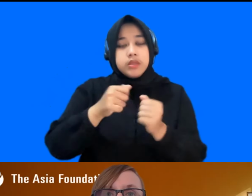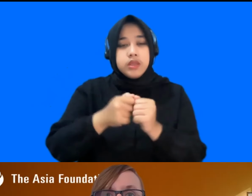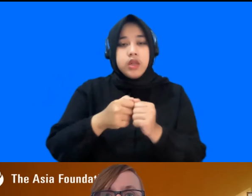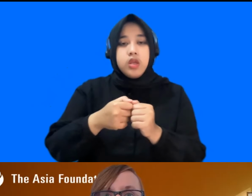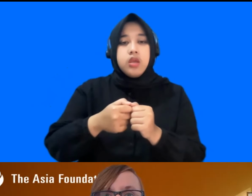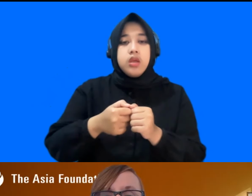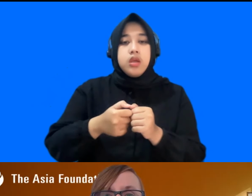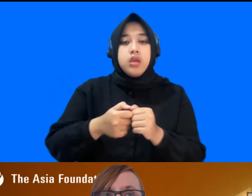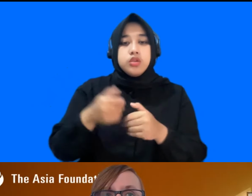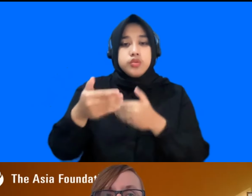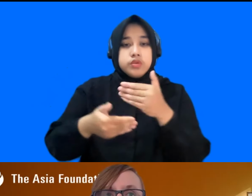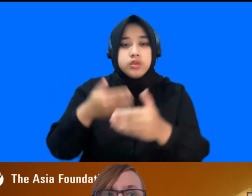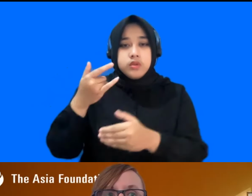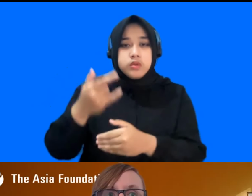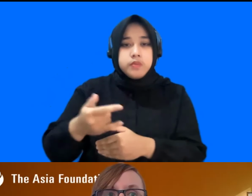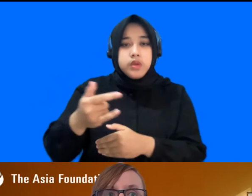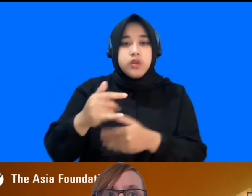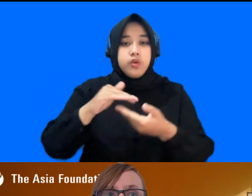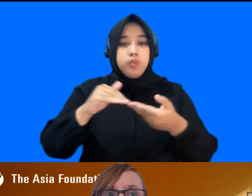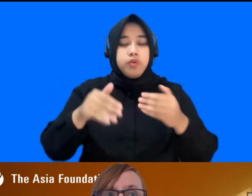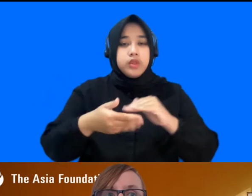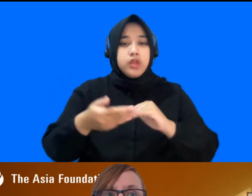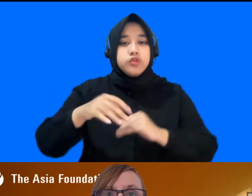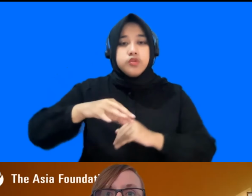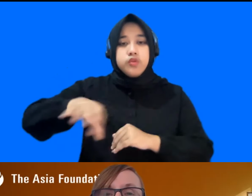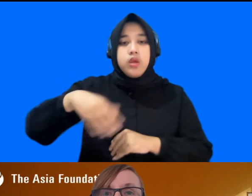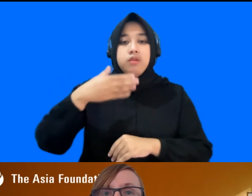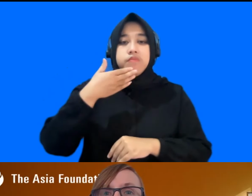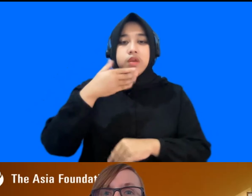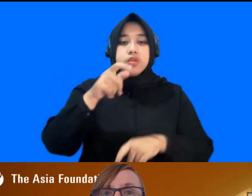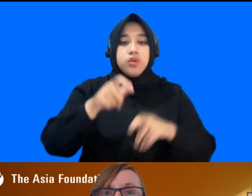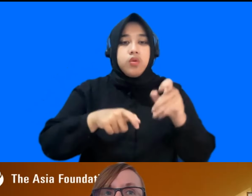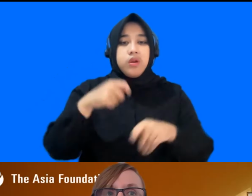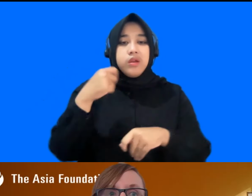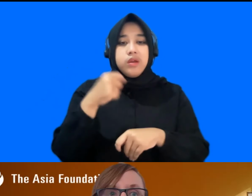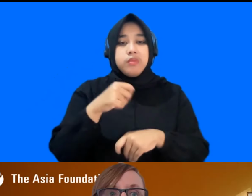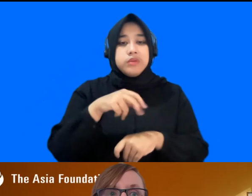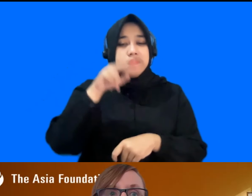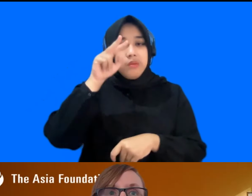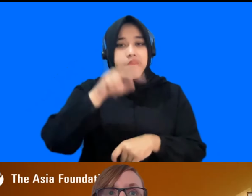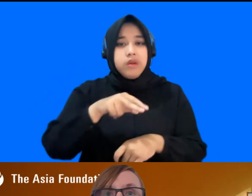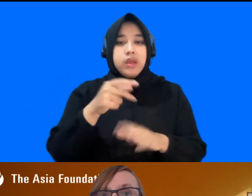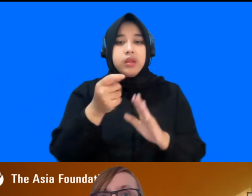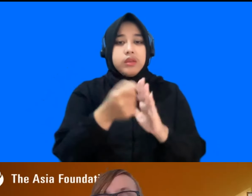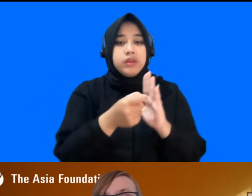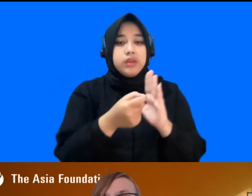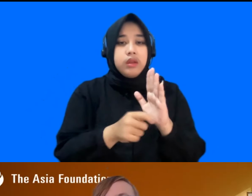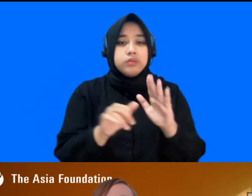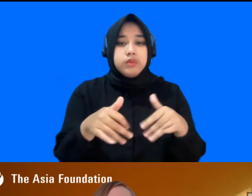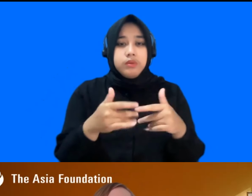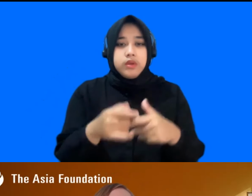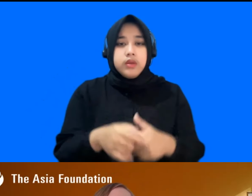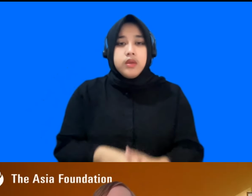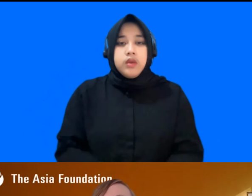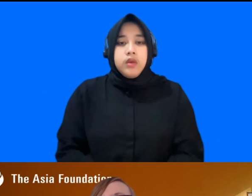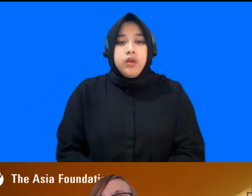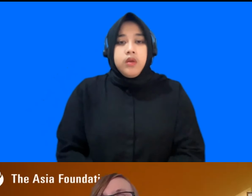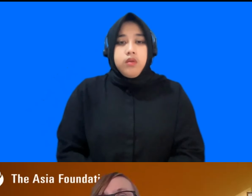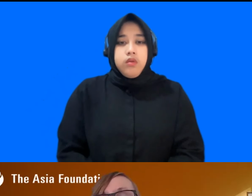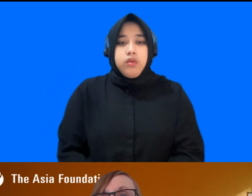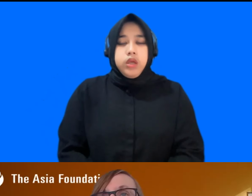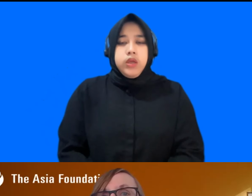the value in investing in open source or free and open source software. Thanks, Ben. We're running out of time,